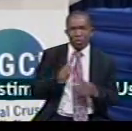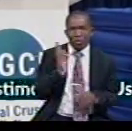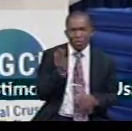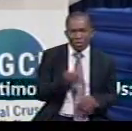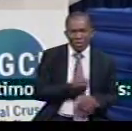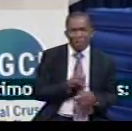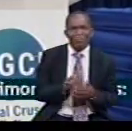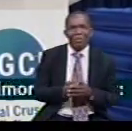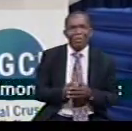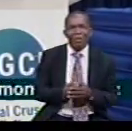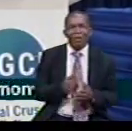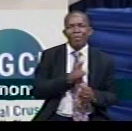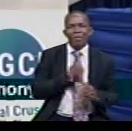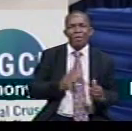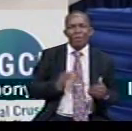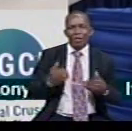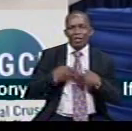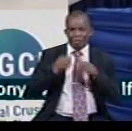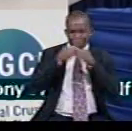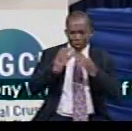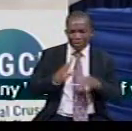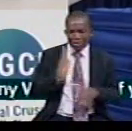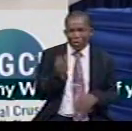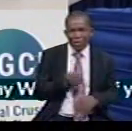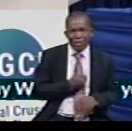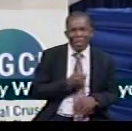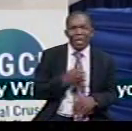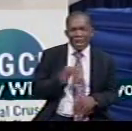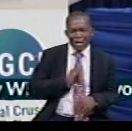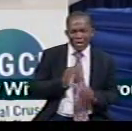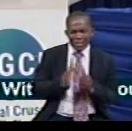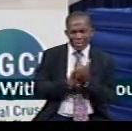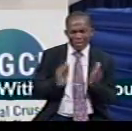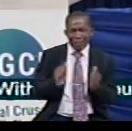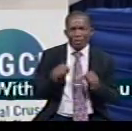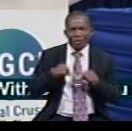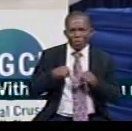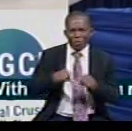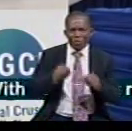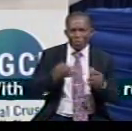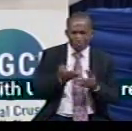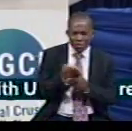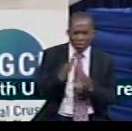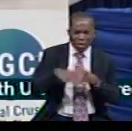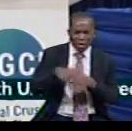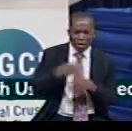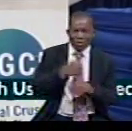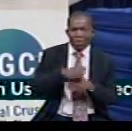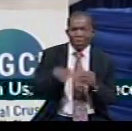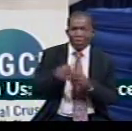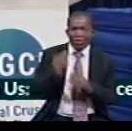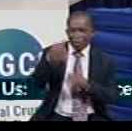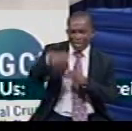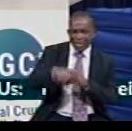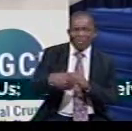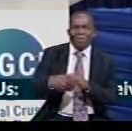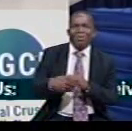The Lord has blessed us, and I believe it will continue throughout the night to give us chance to testify